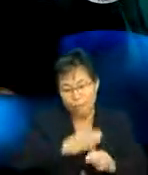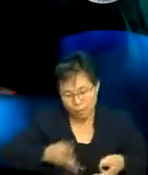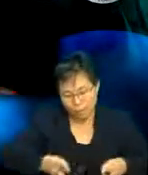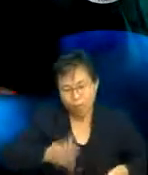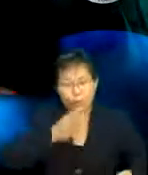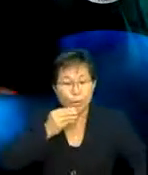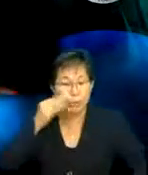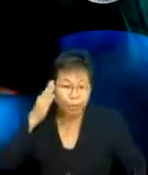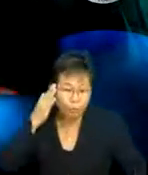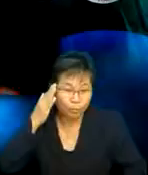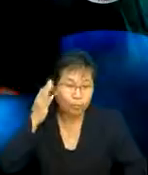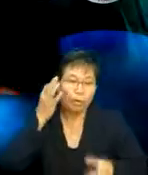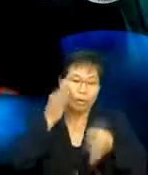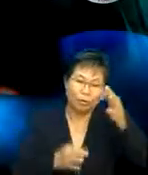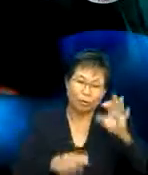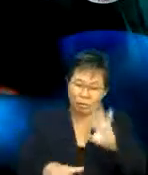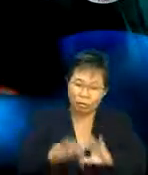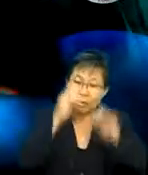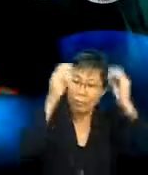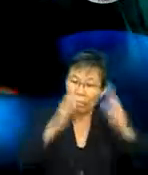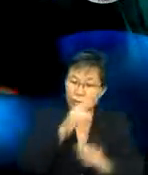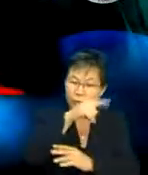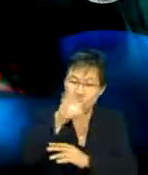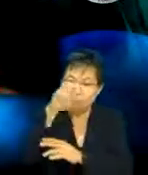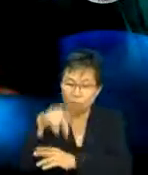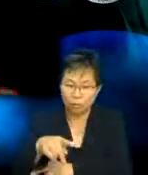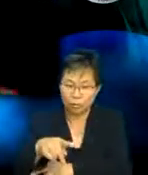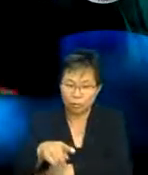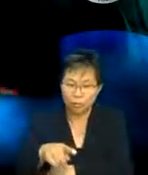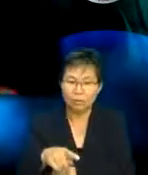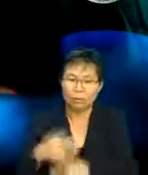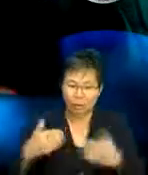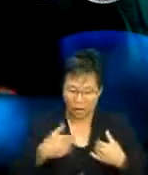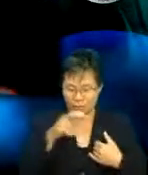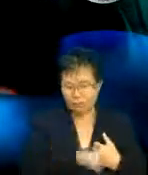of Science. If I manage to find my way home,